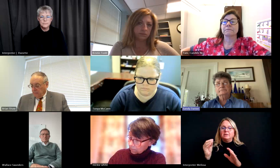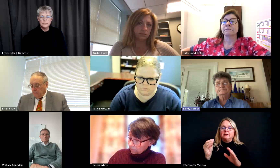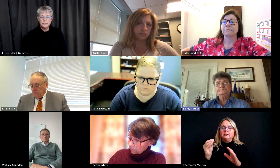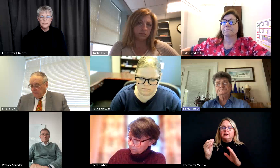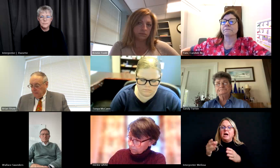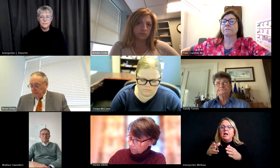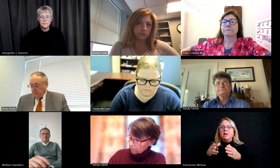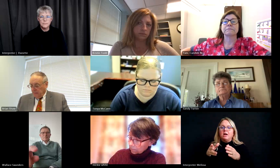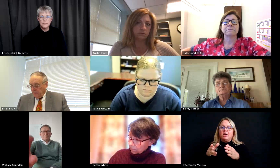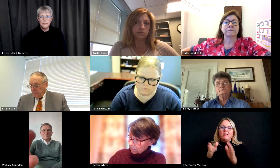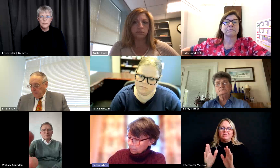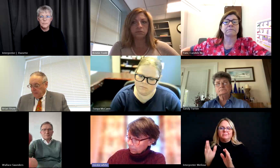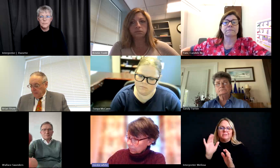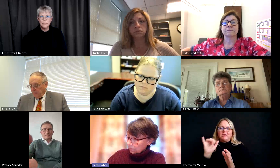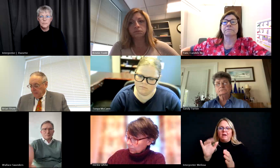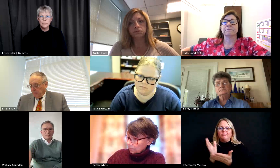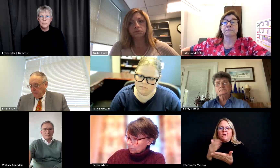do that.